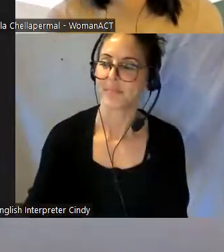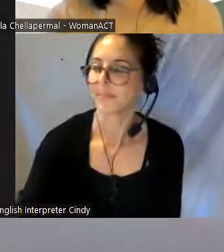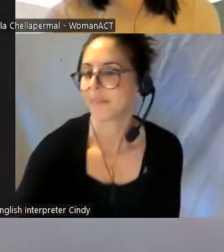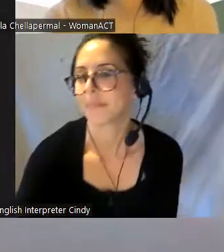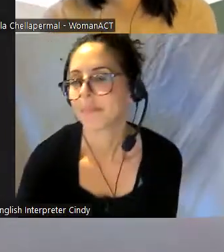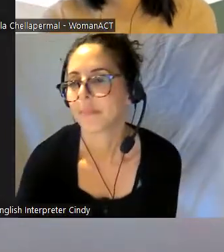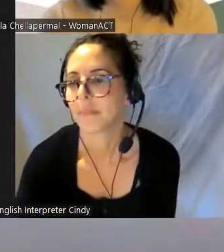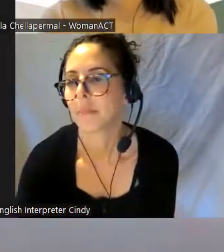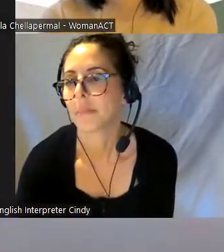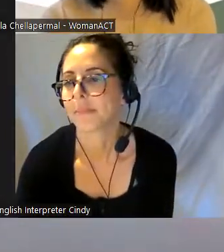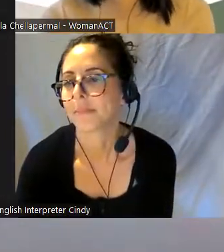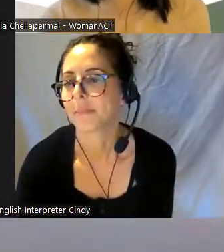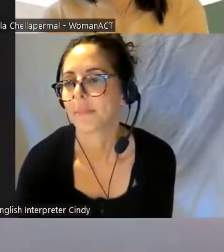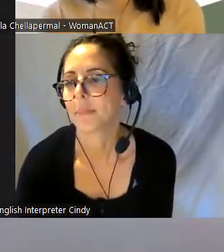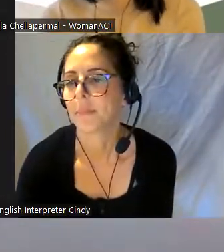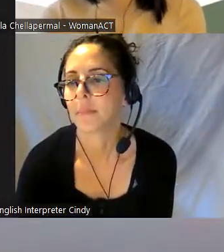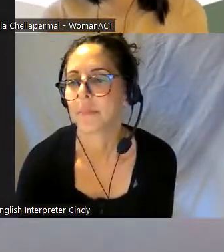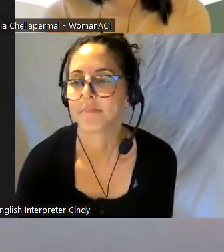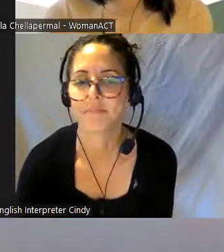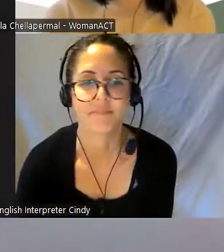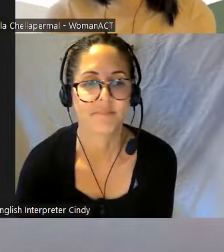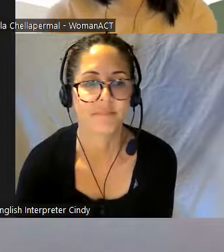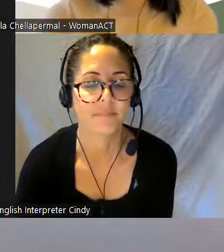have support workers that can attend